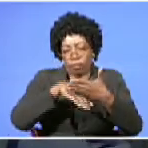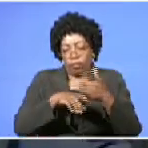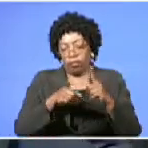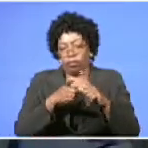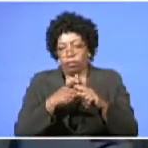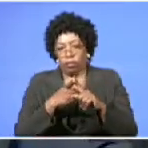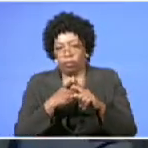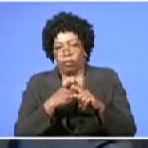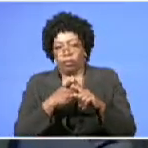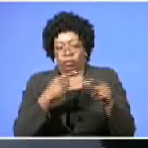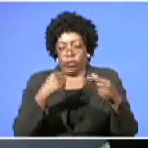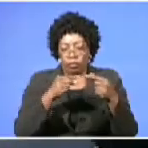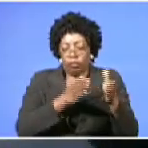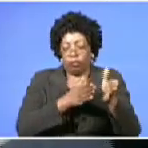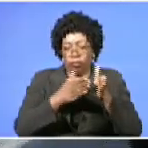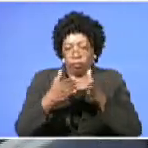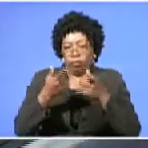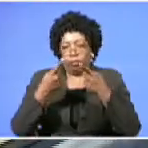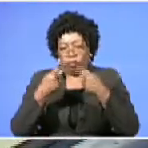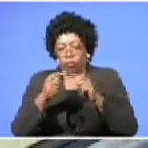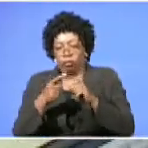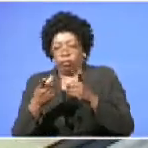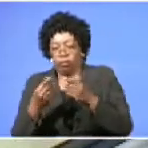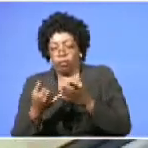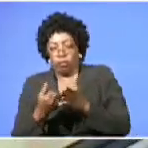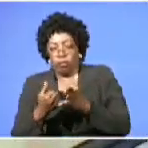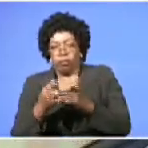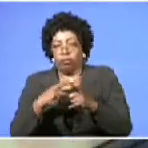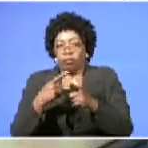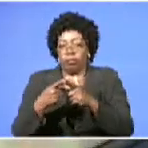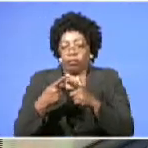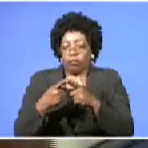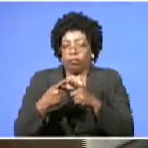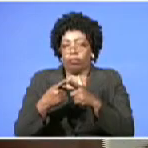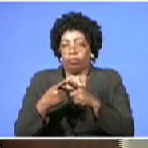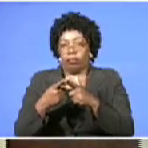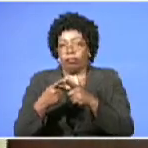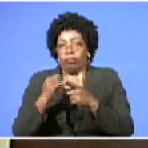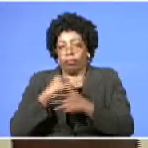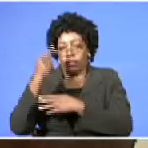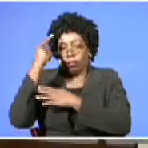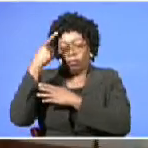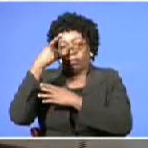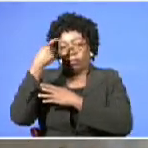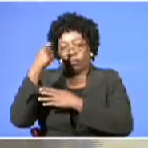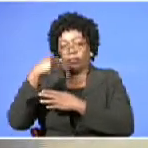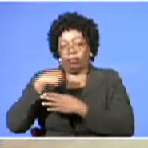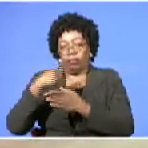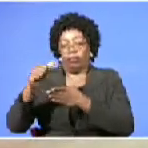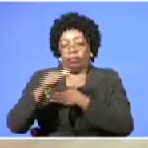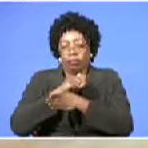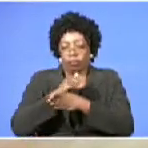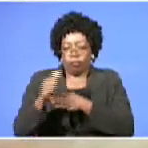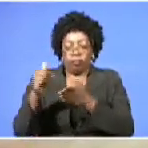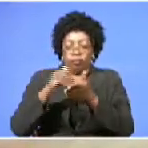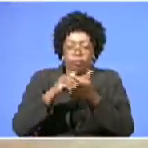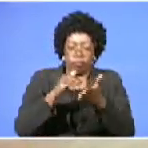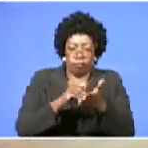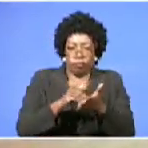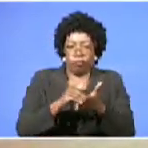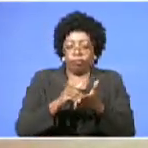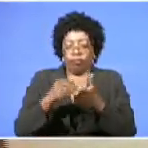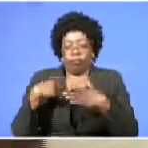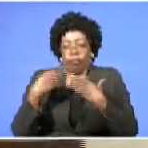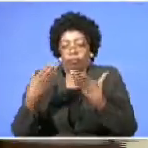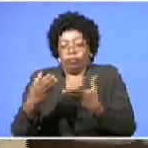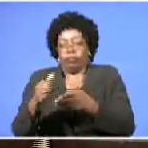with a game plan. I try to execute, and you know, I think that because of my practice regimen, my commitment